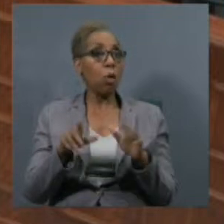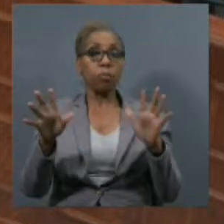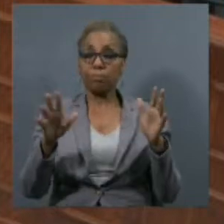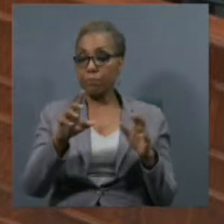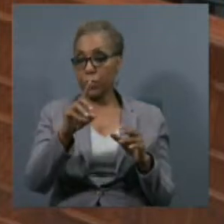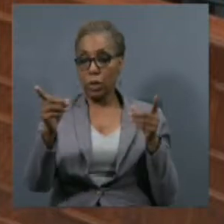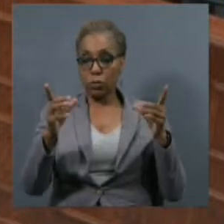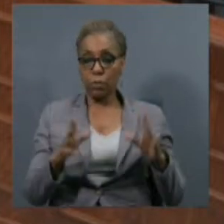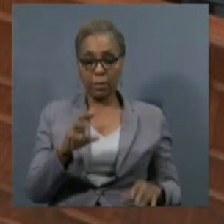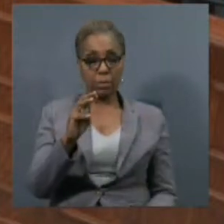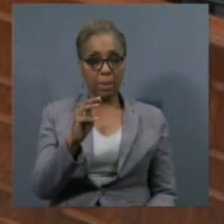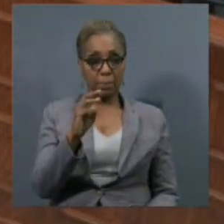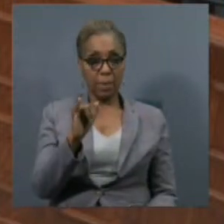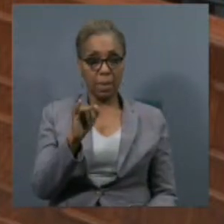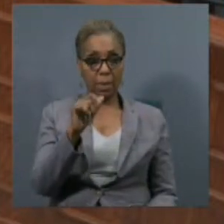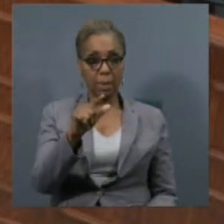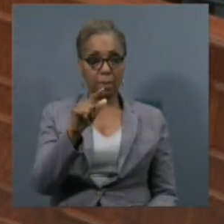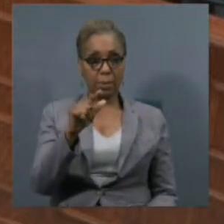Miller.